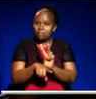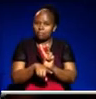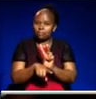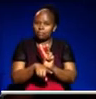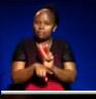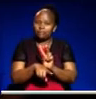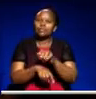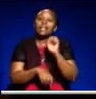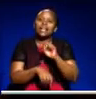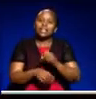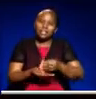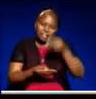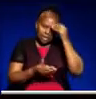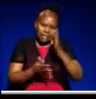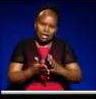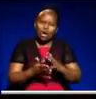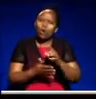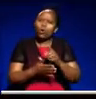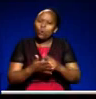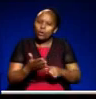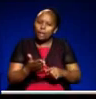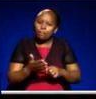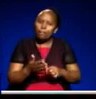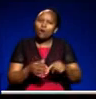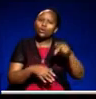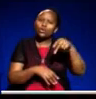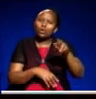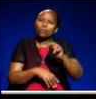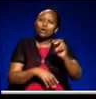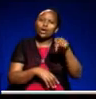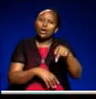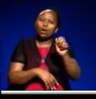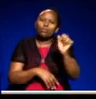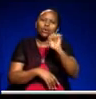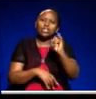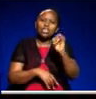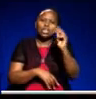Yes, Lana. What about preposition?